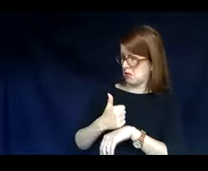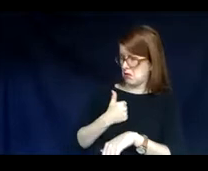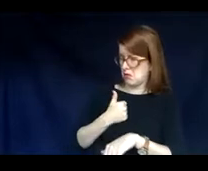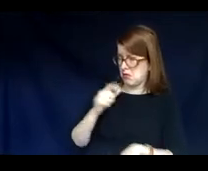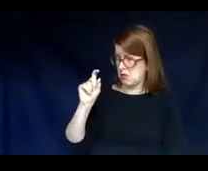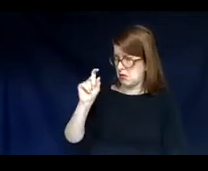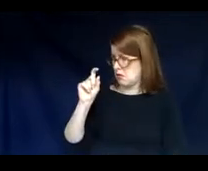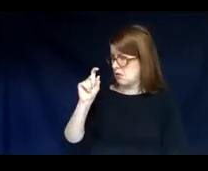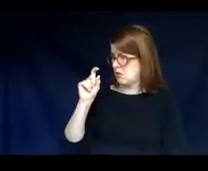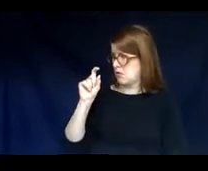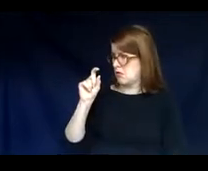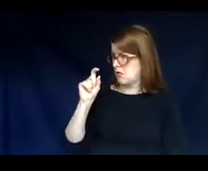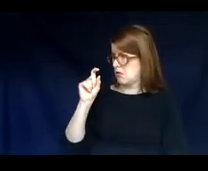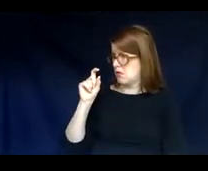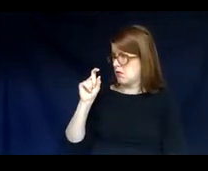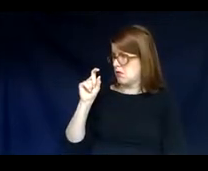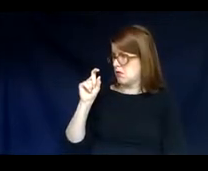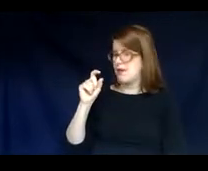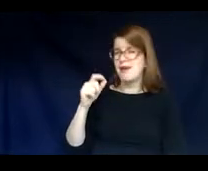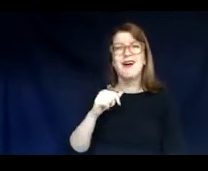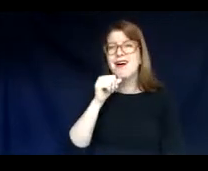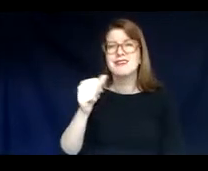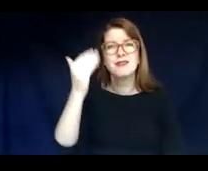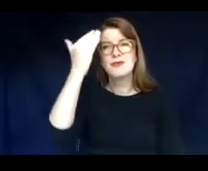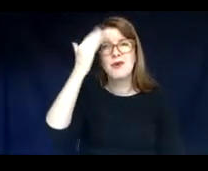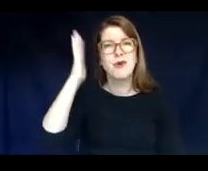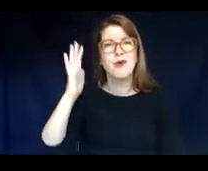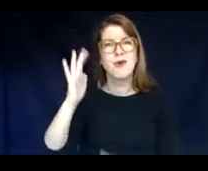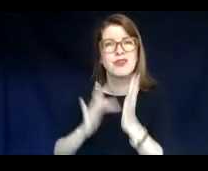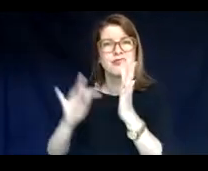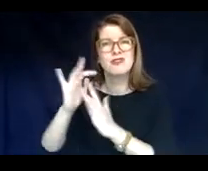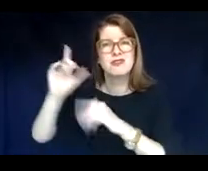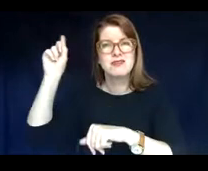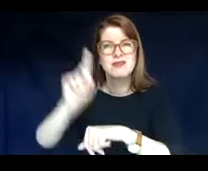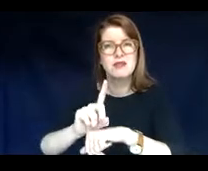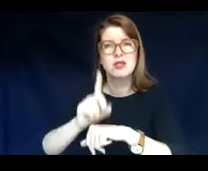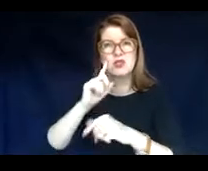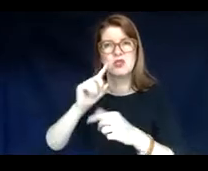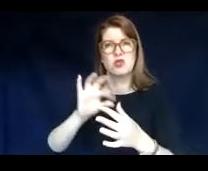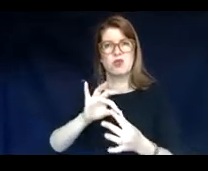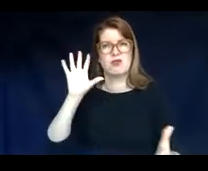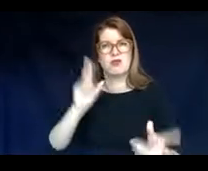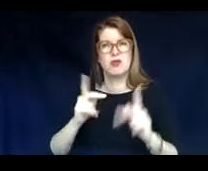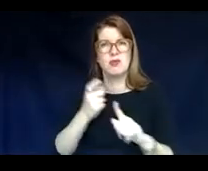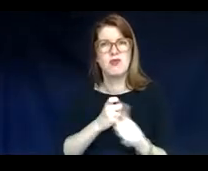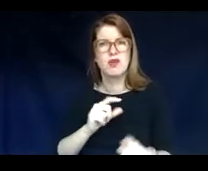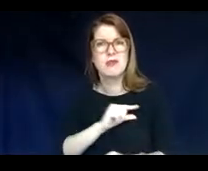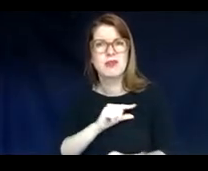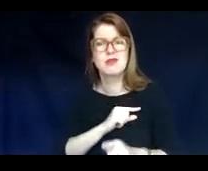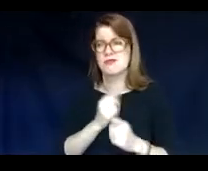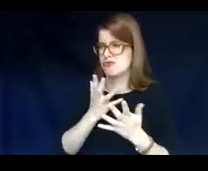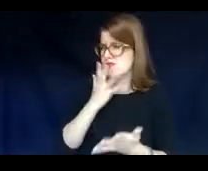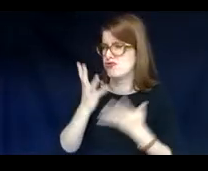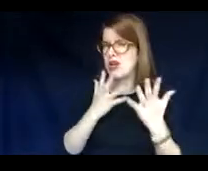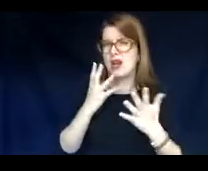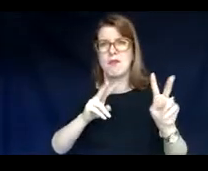See, I didn't know what that's what Jesus came for. To set all people free from guilt, shame, and condemnation.